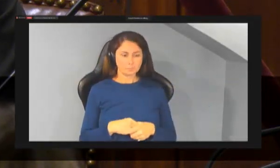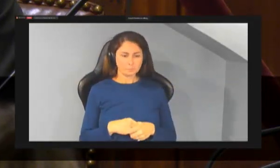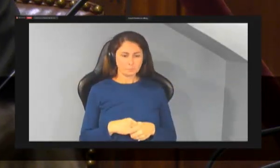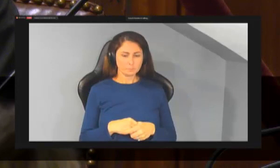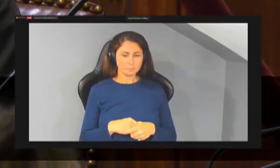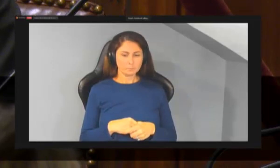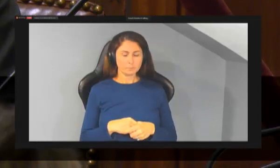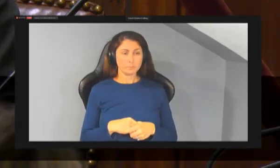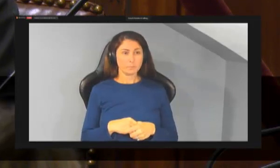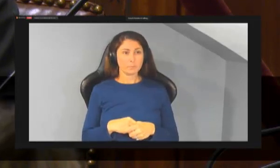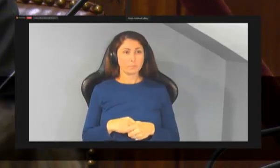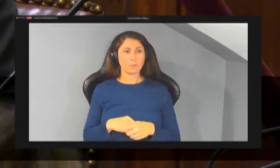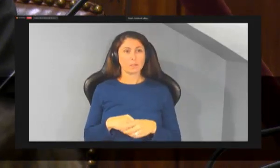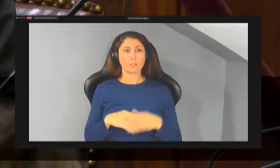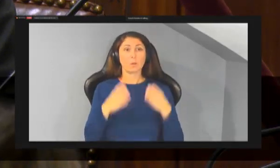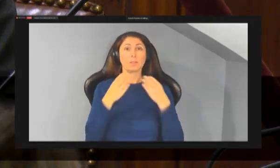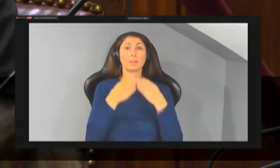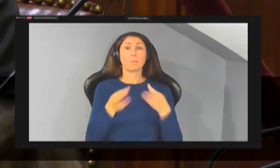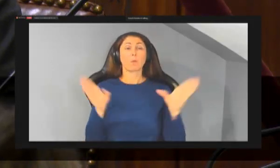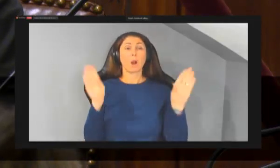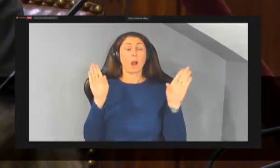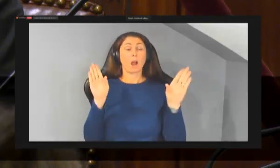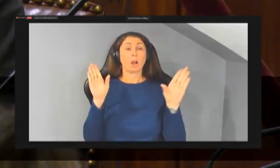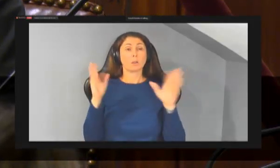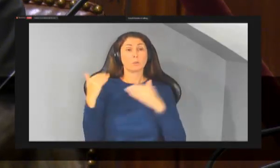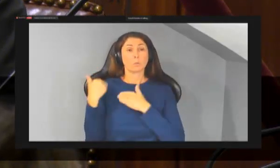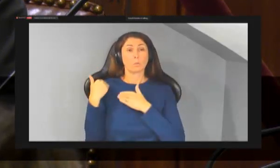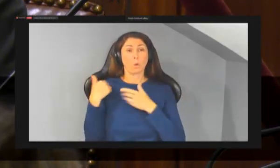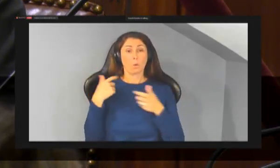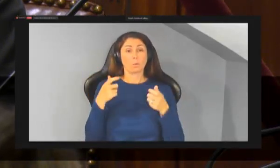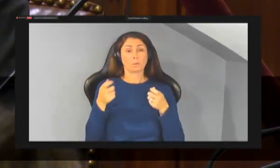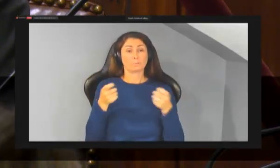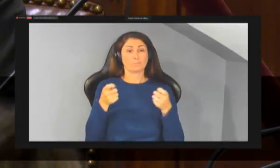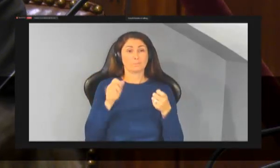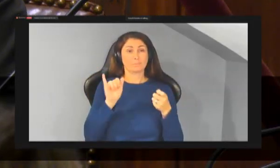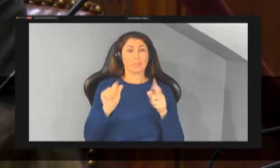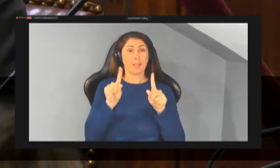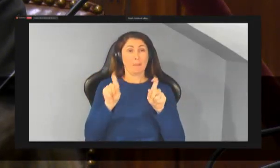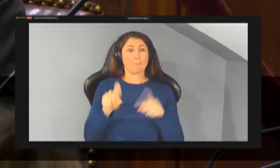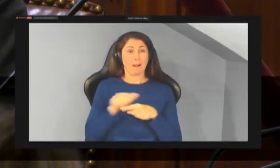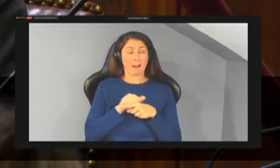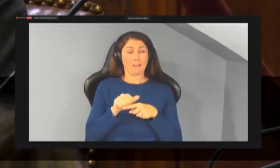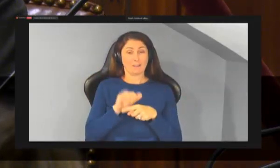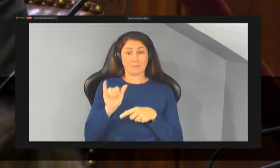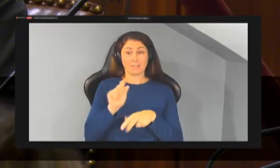the broader rules governing a pilot of this type require that